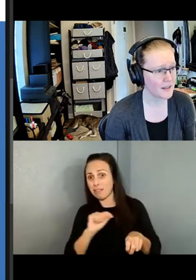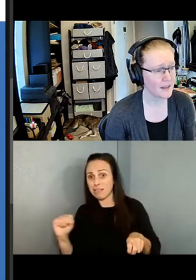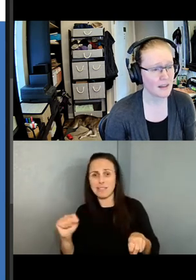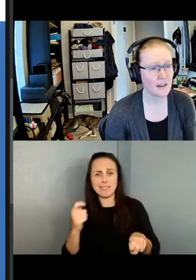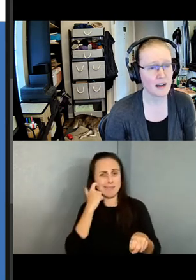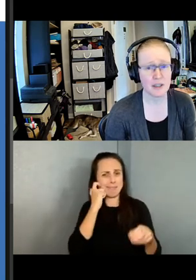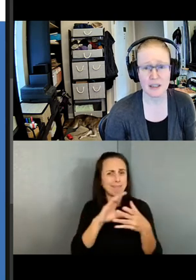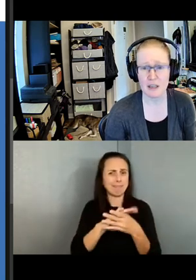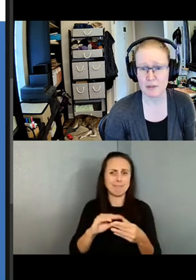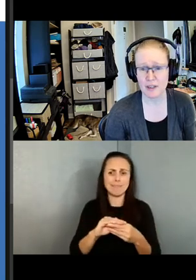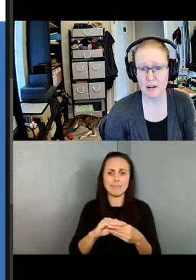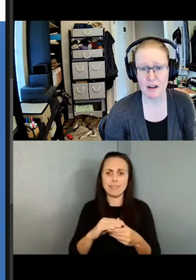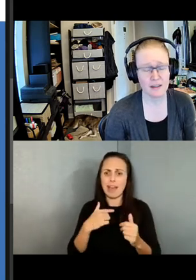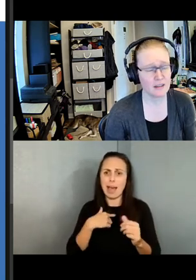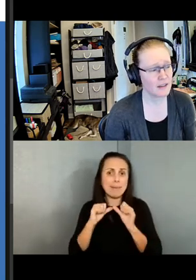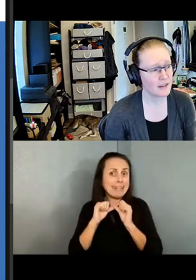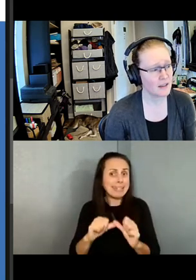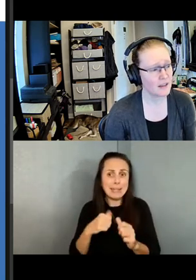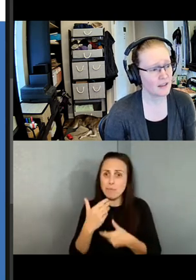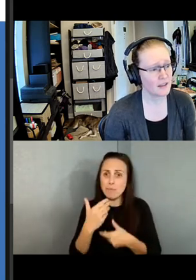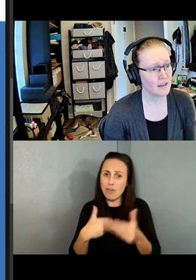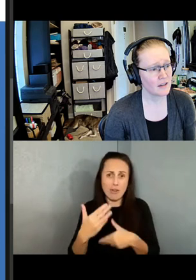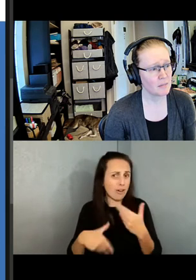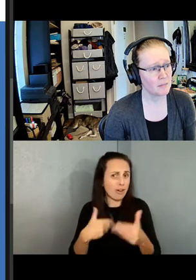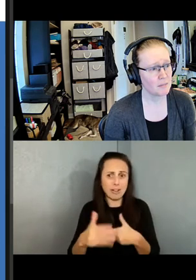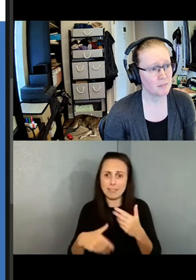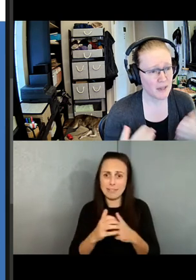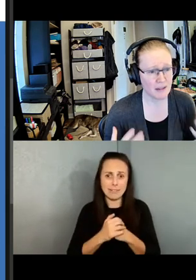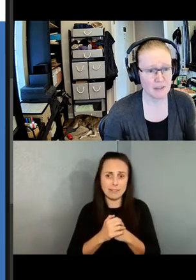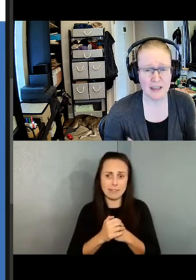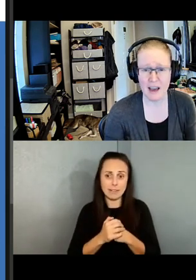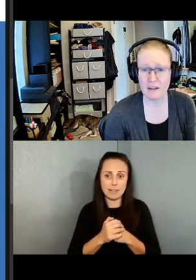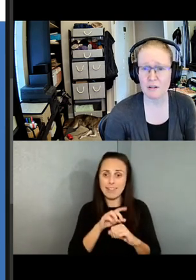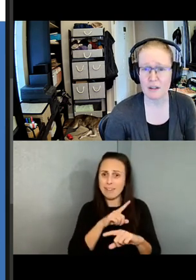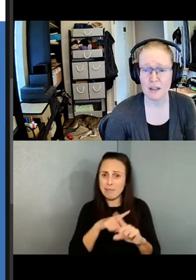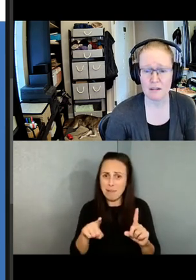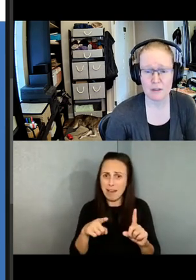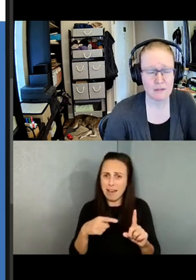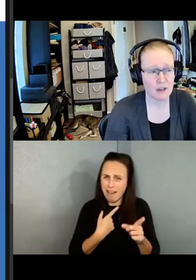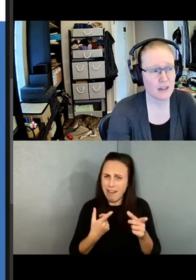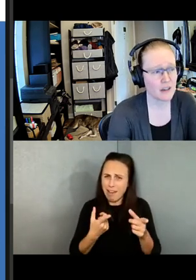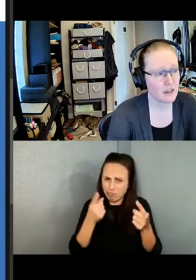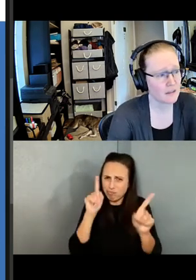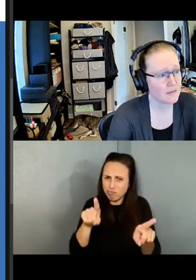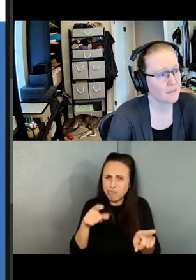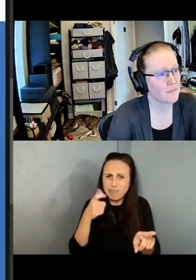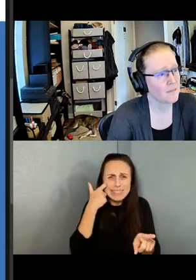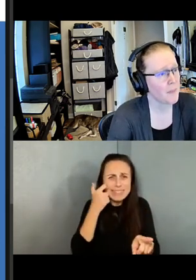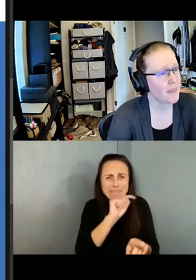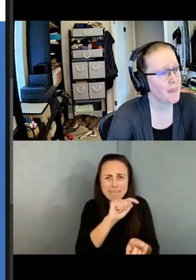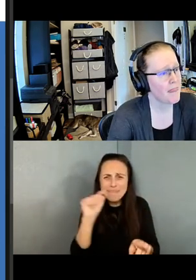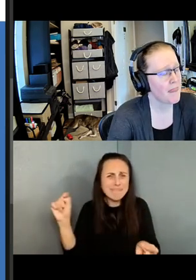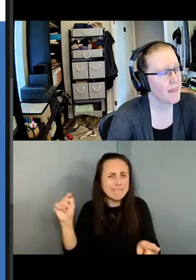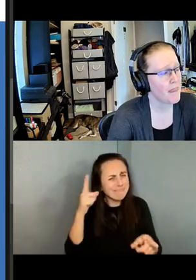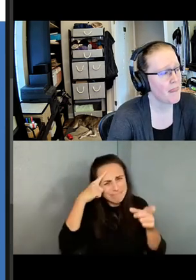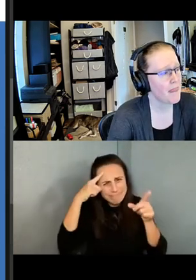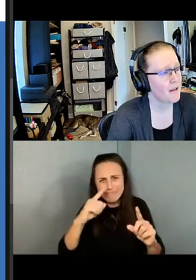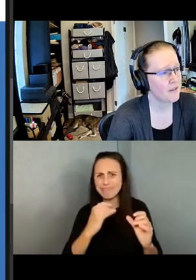this, I'm going to keep moving on. But I really echo a lot of what I've already heard.